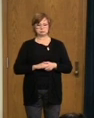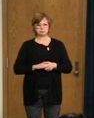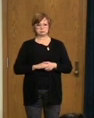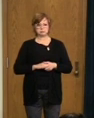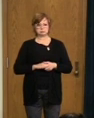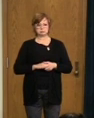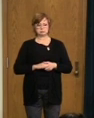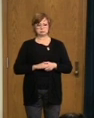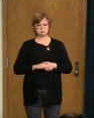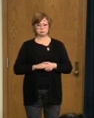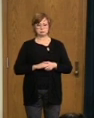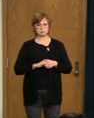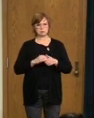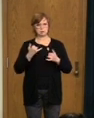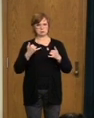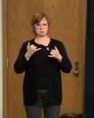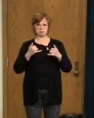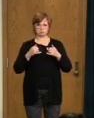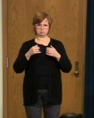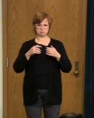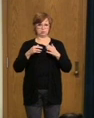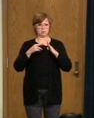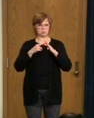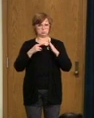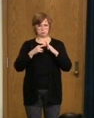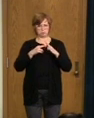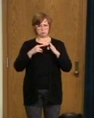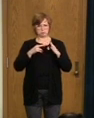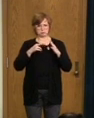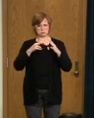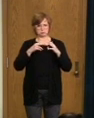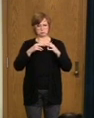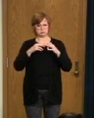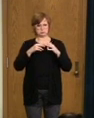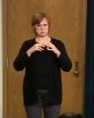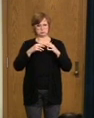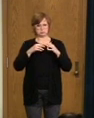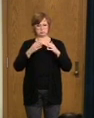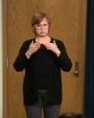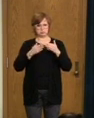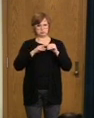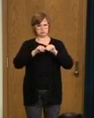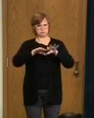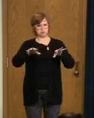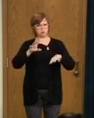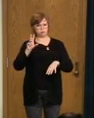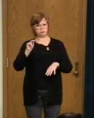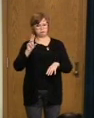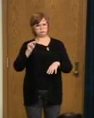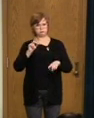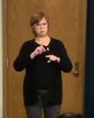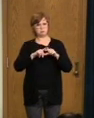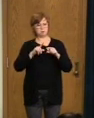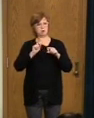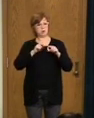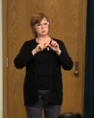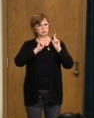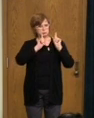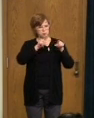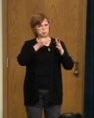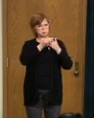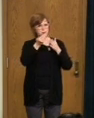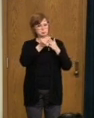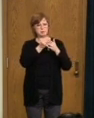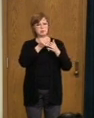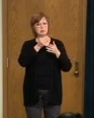not just the protocols, it's actually going at a time when it's less crowding. And many people have said that they have seen,